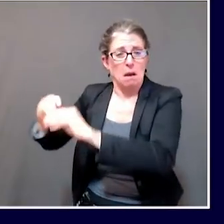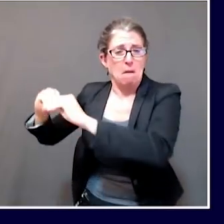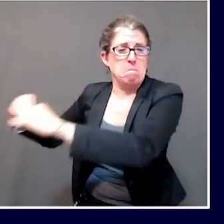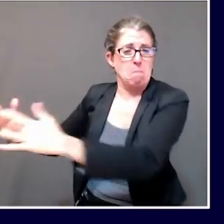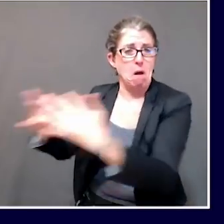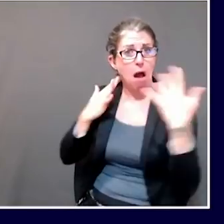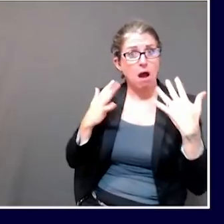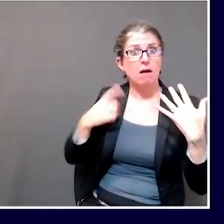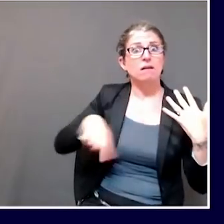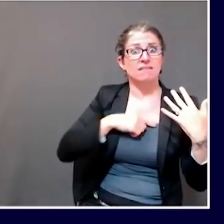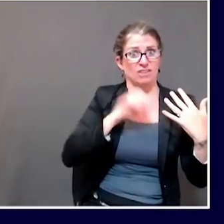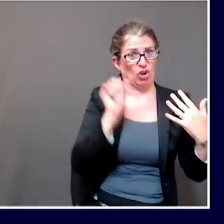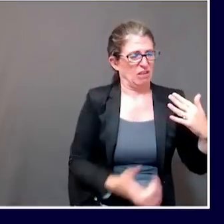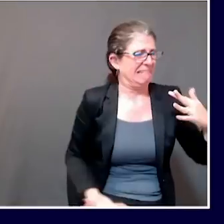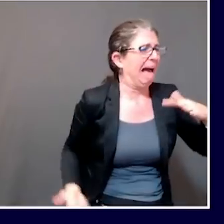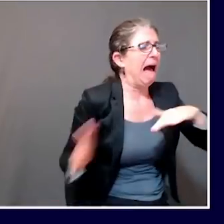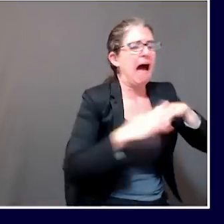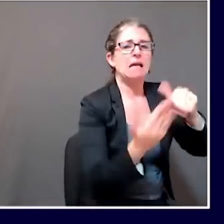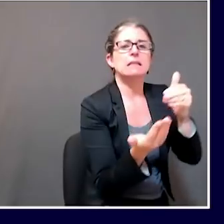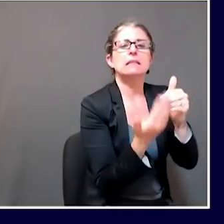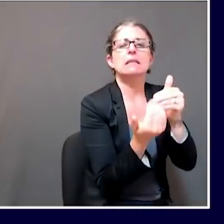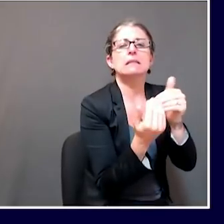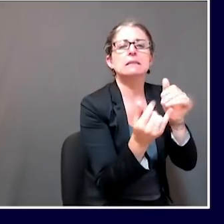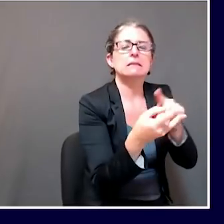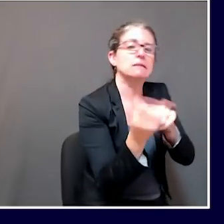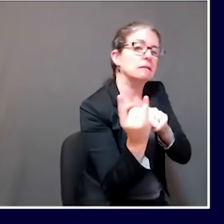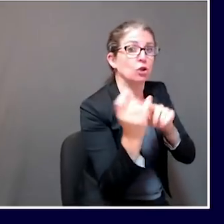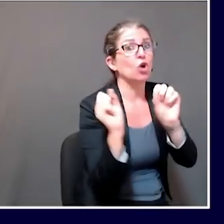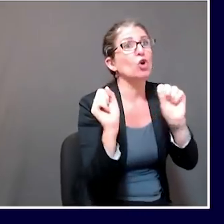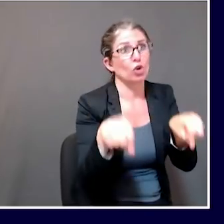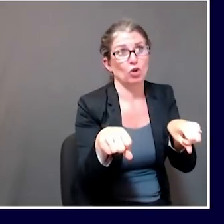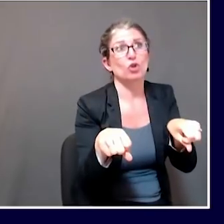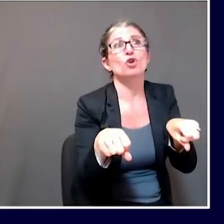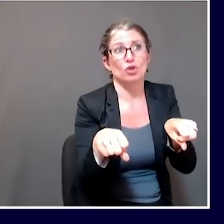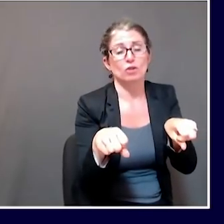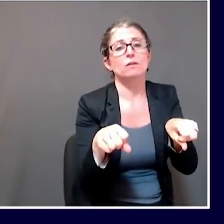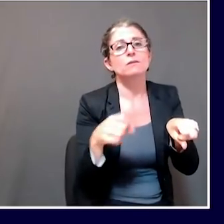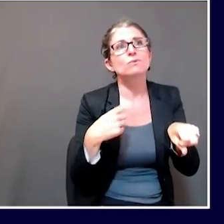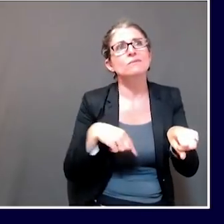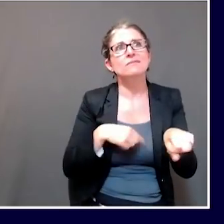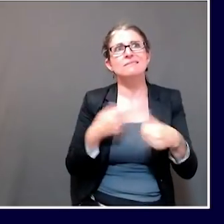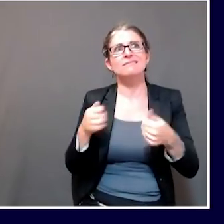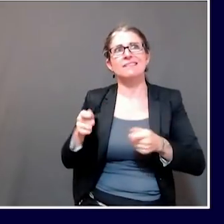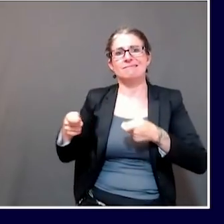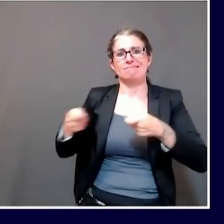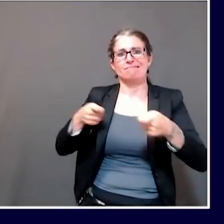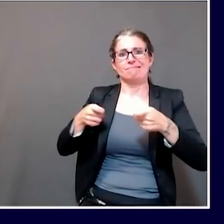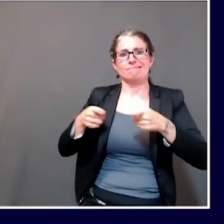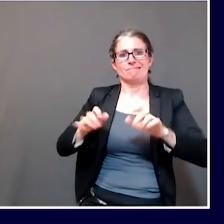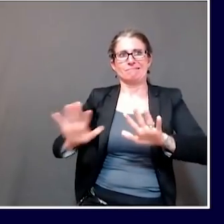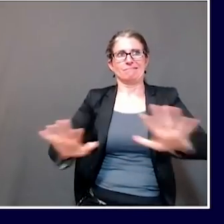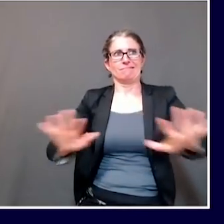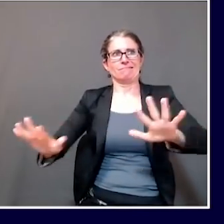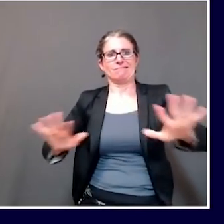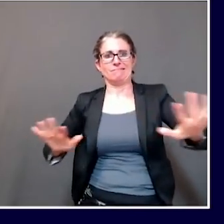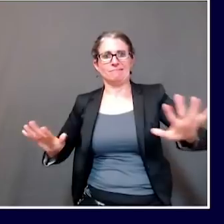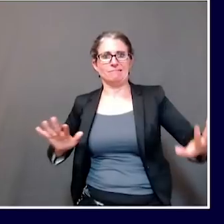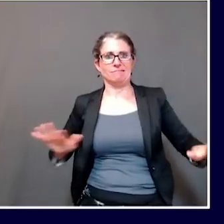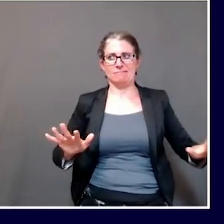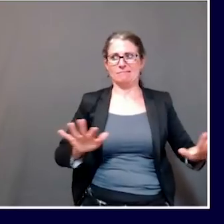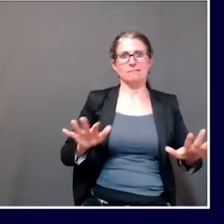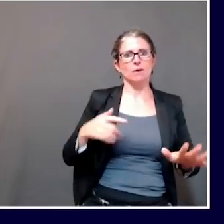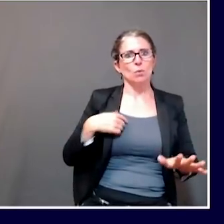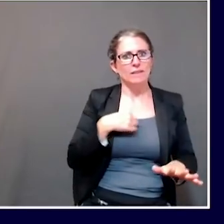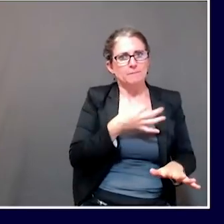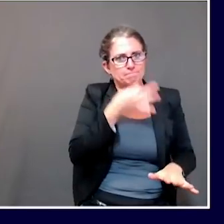but we've got within our power the tools to keep those numbers as low as possible. So I ask everybody,